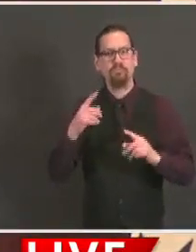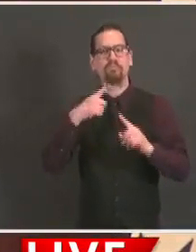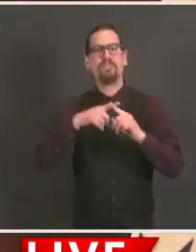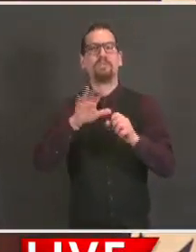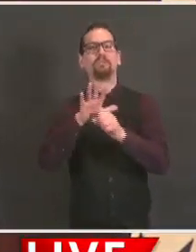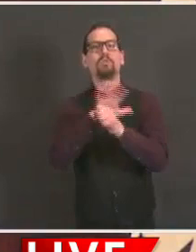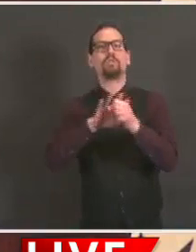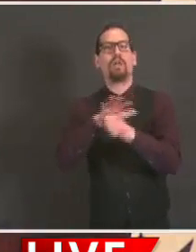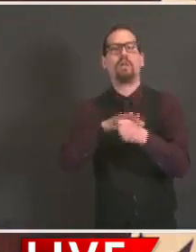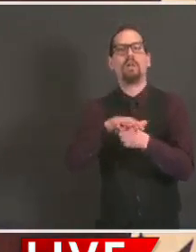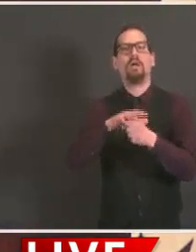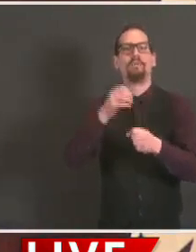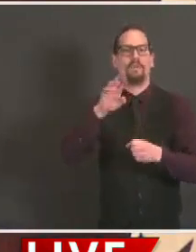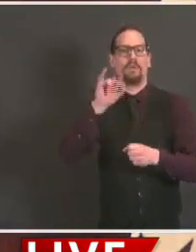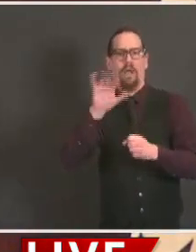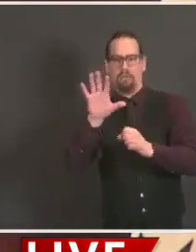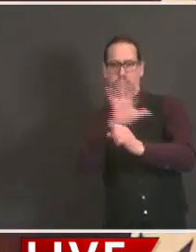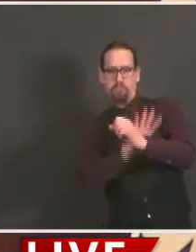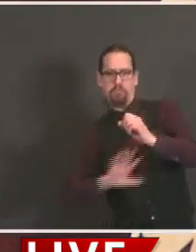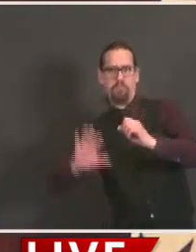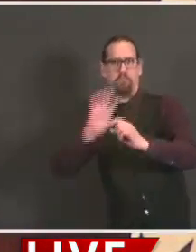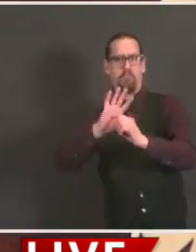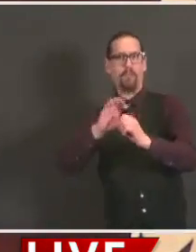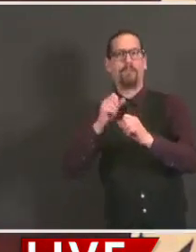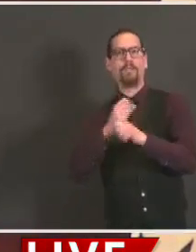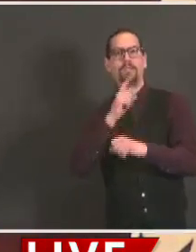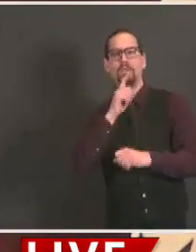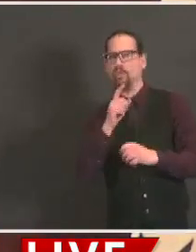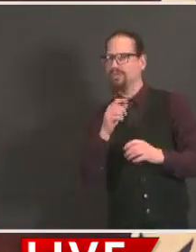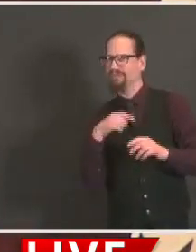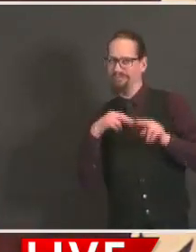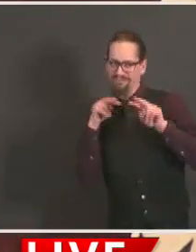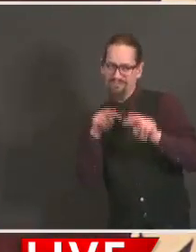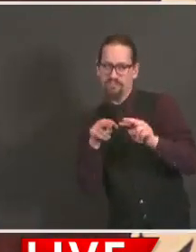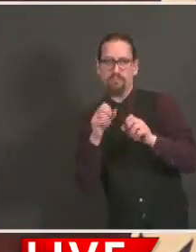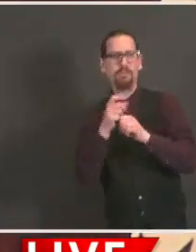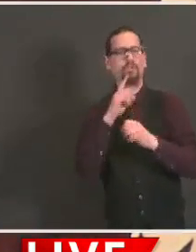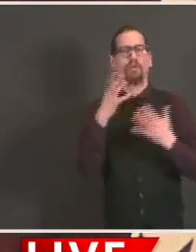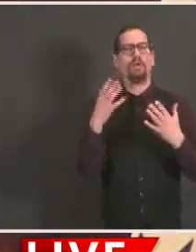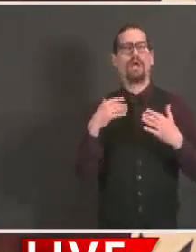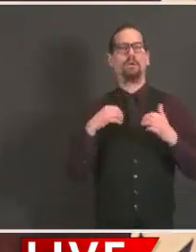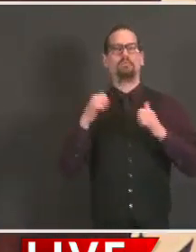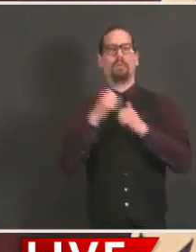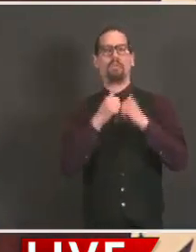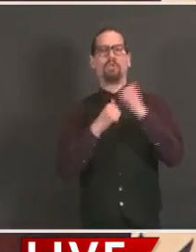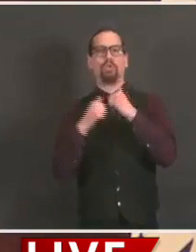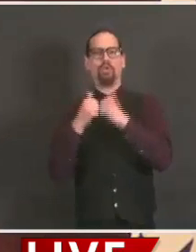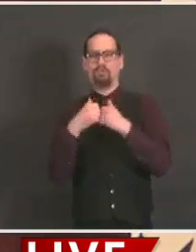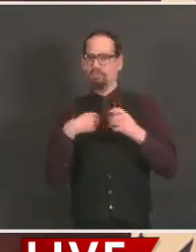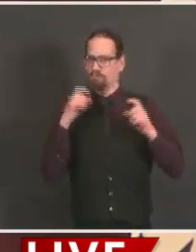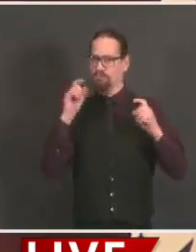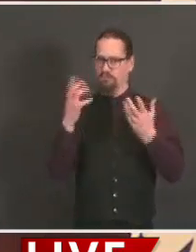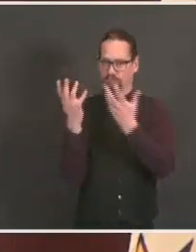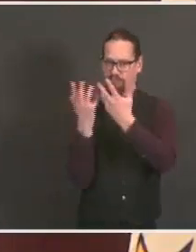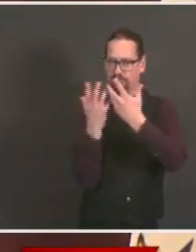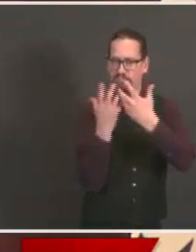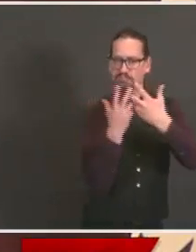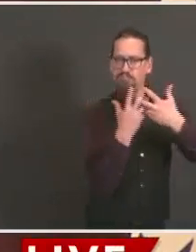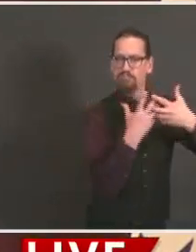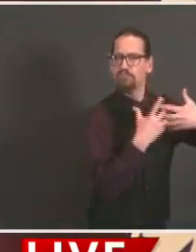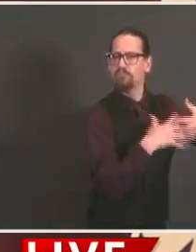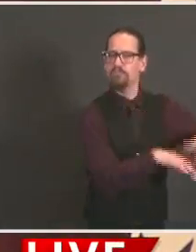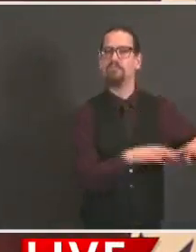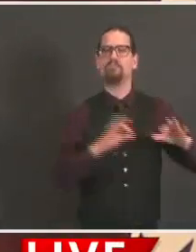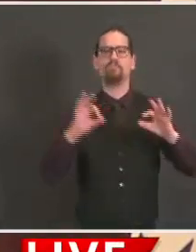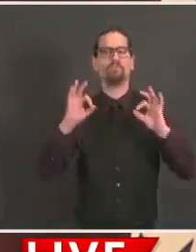an important part of our vaccination infrastructure. For example, similar to how 5,000 doses